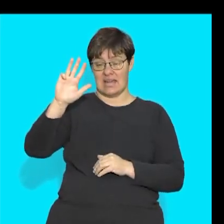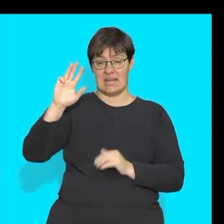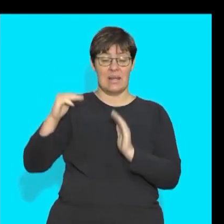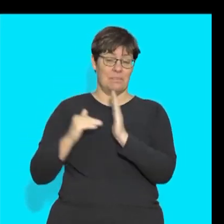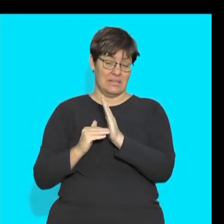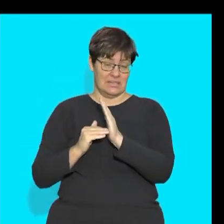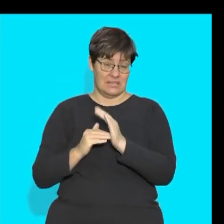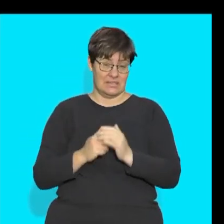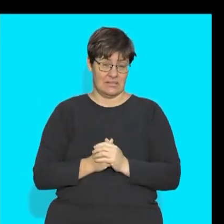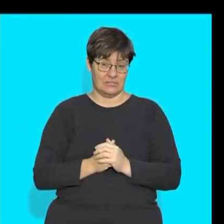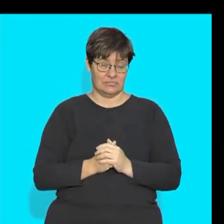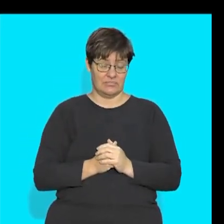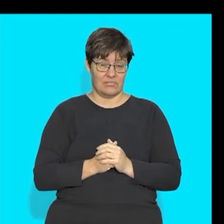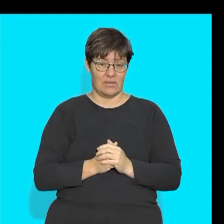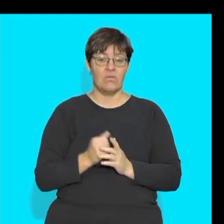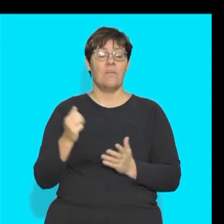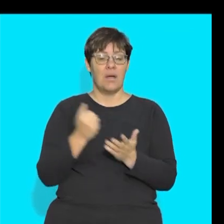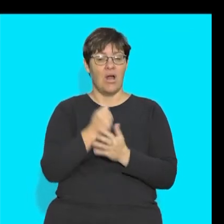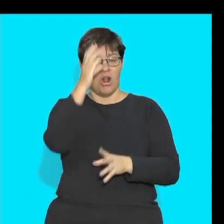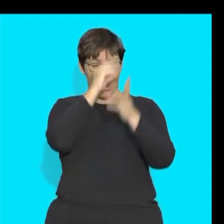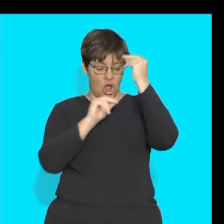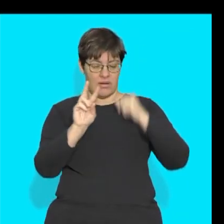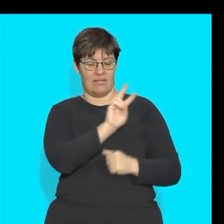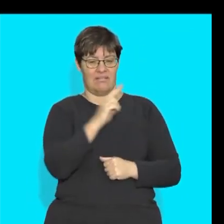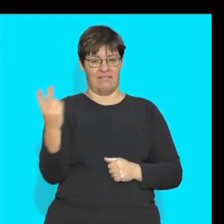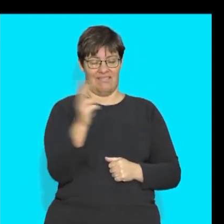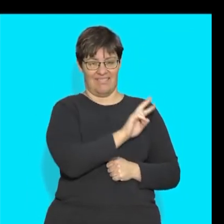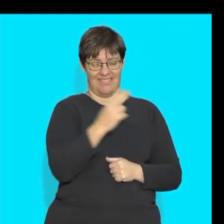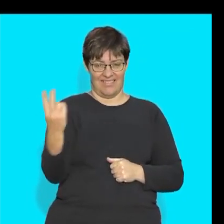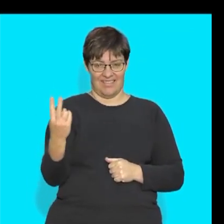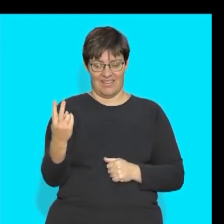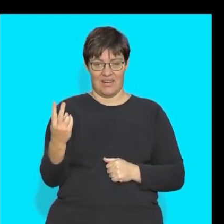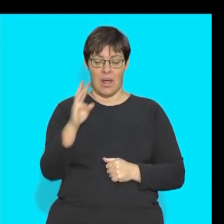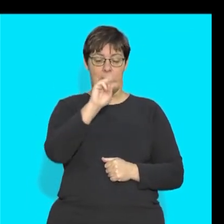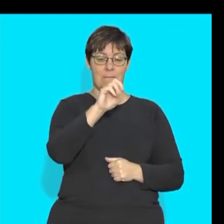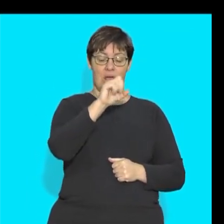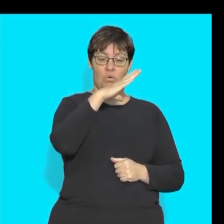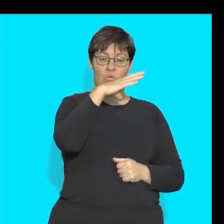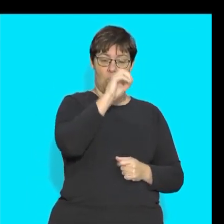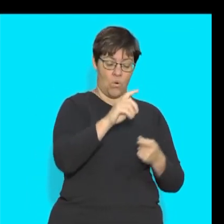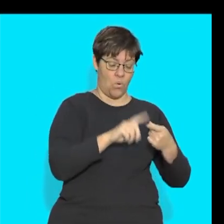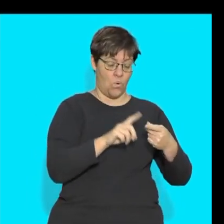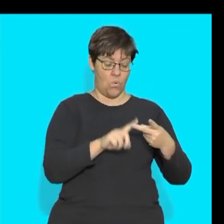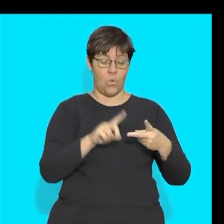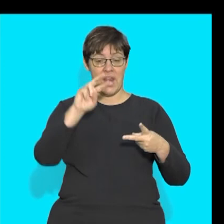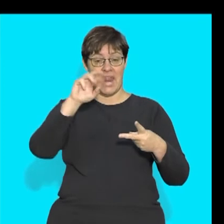9 meters. You're going to have learned the conversions between